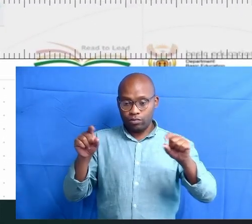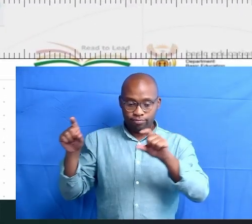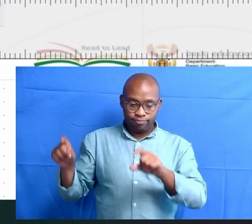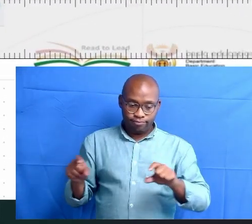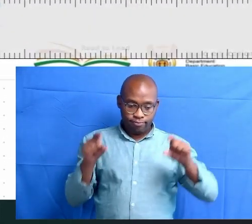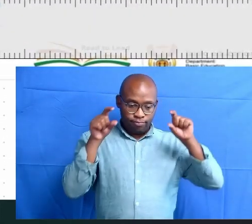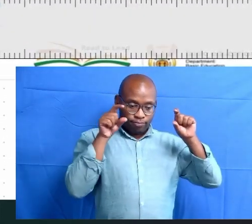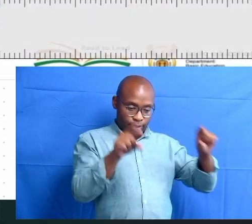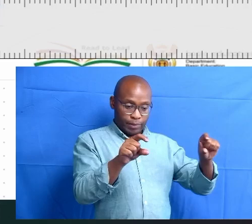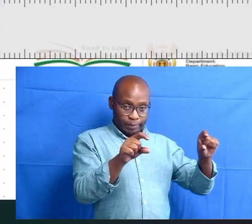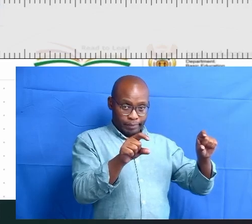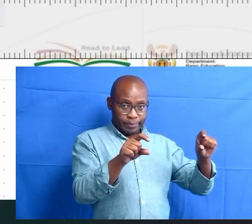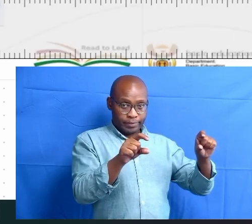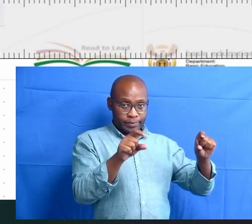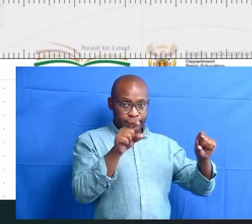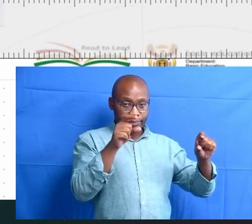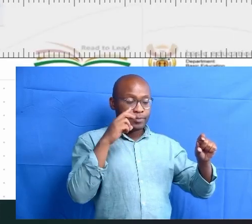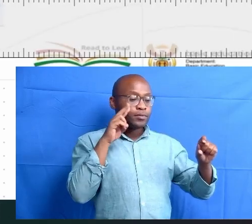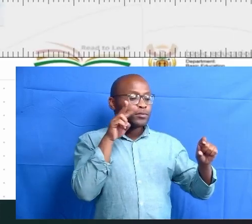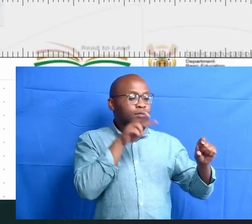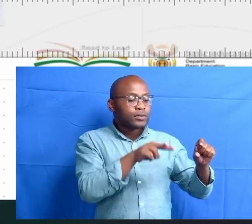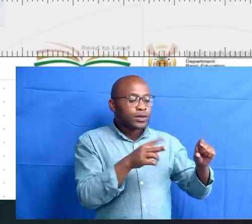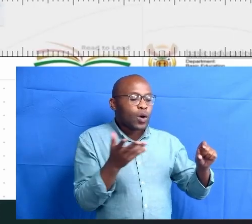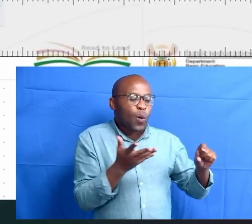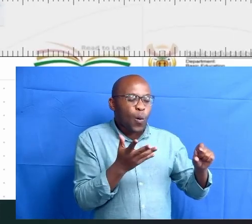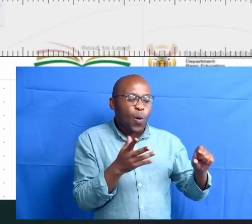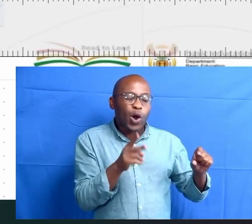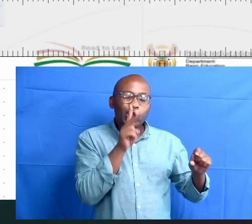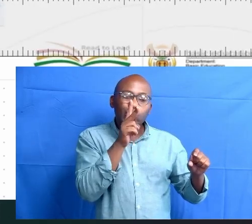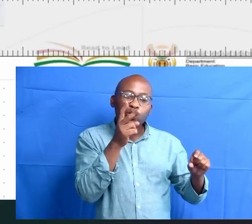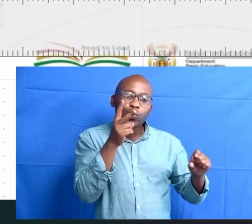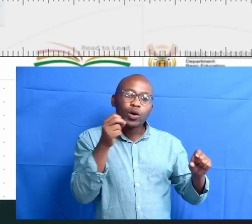you want to find exactly on that 200,